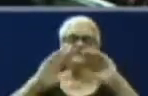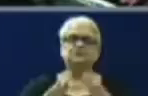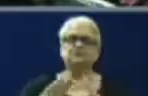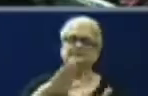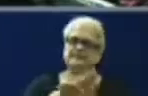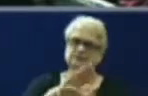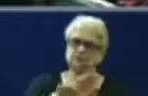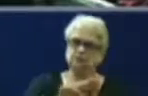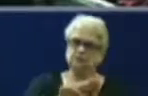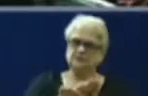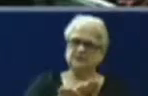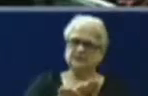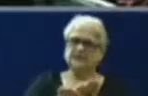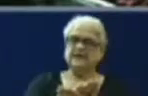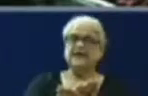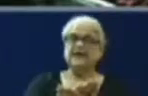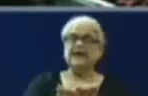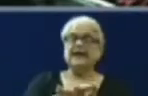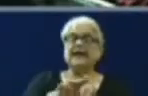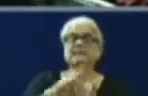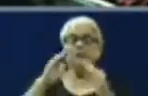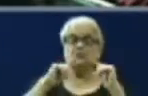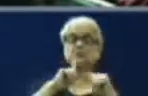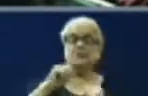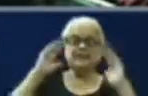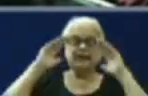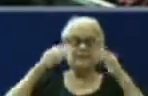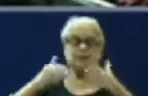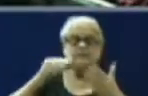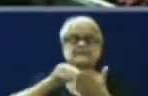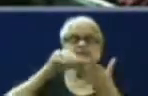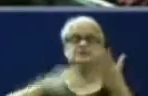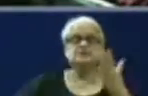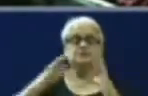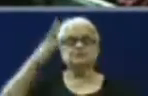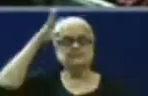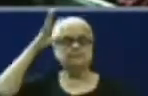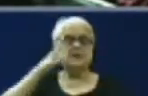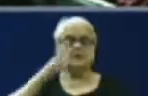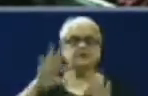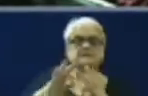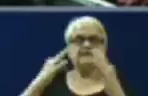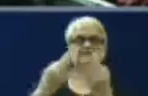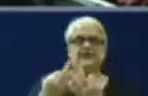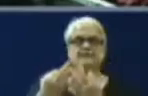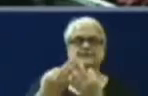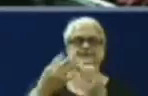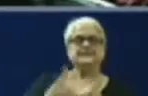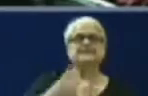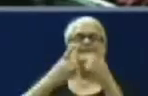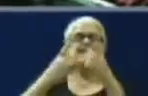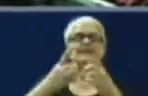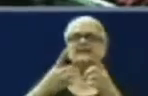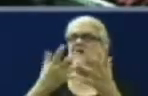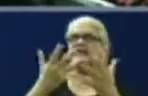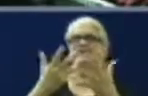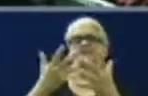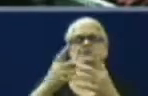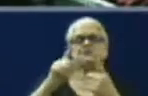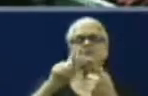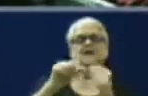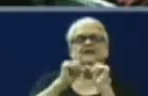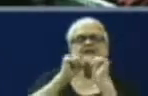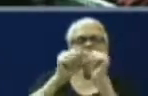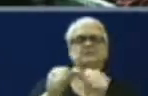heart are our students, parents, and families, dedicated and